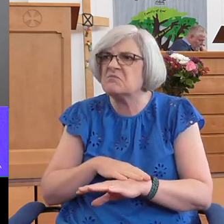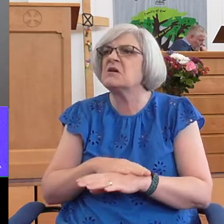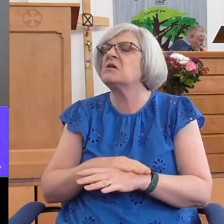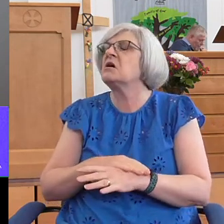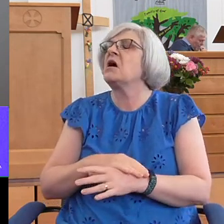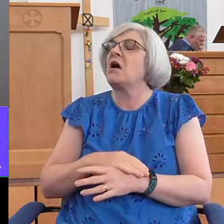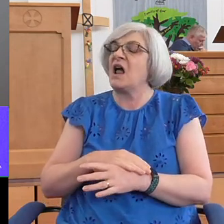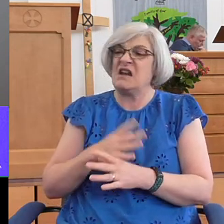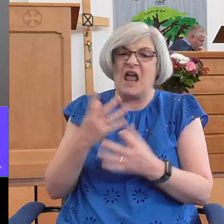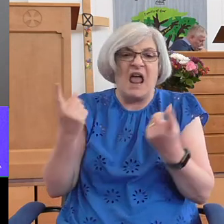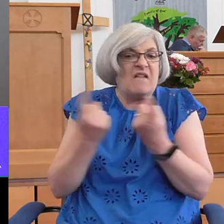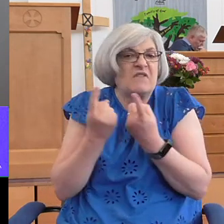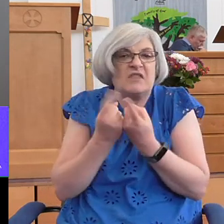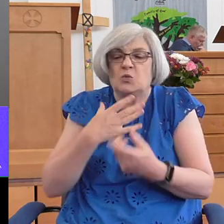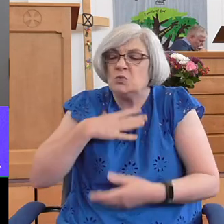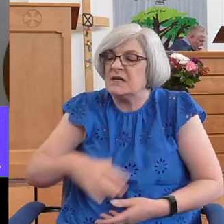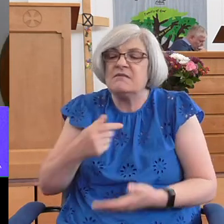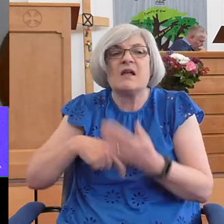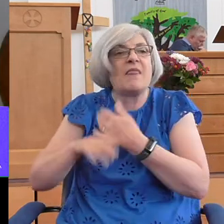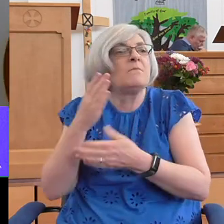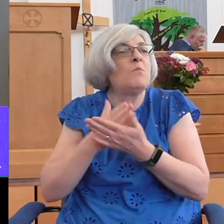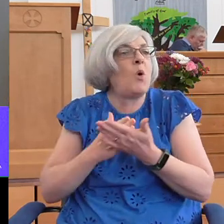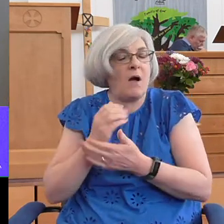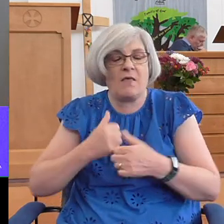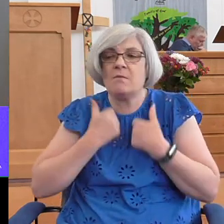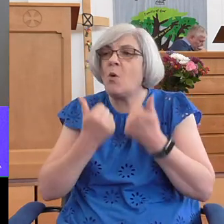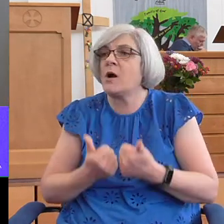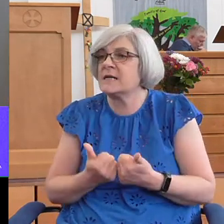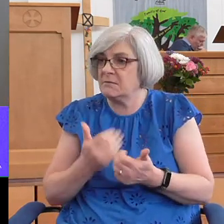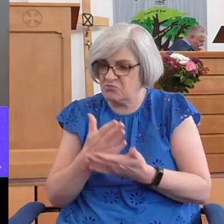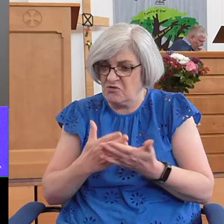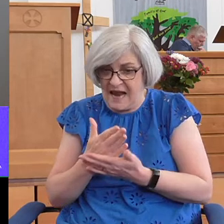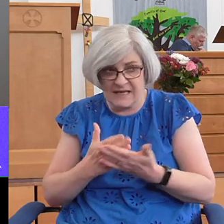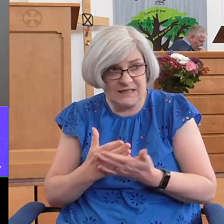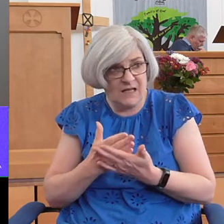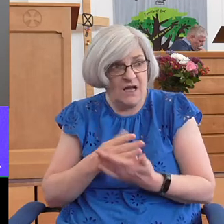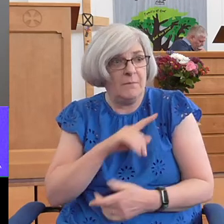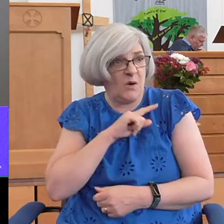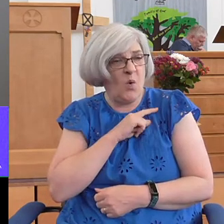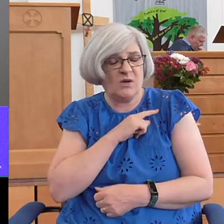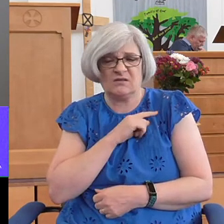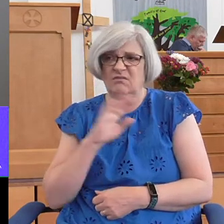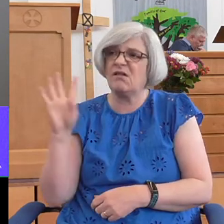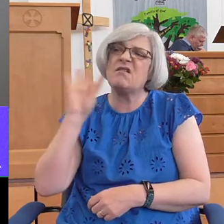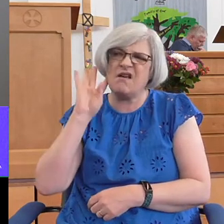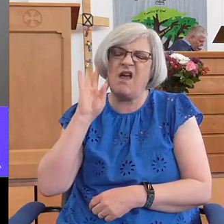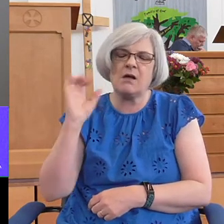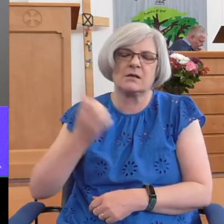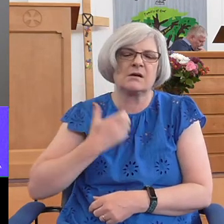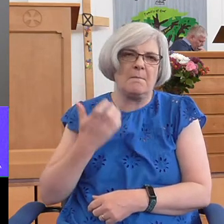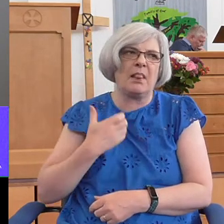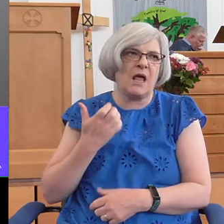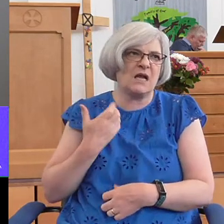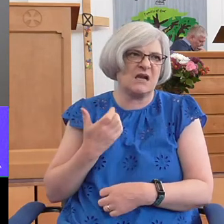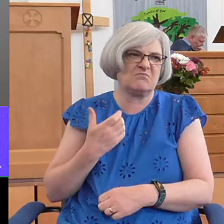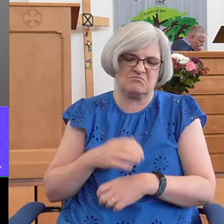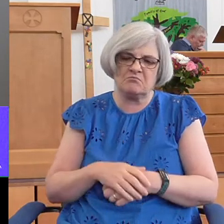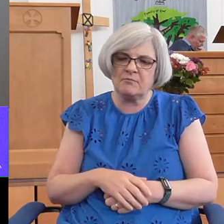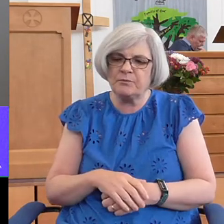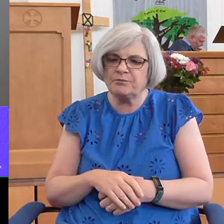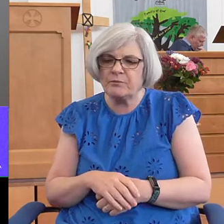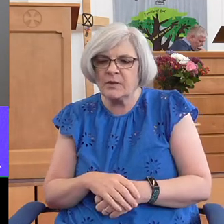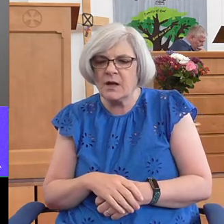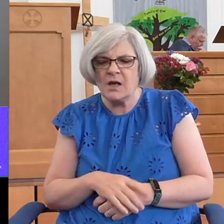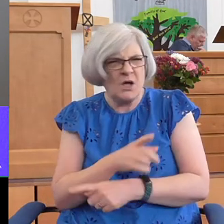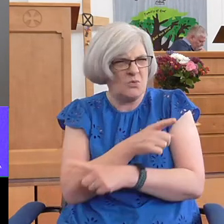the bread you want in the morning, because he has heard your grumbling against him. Who are we? You